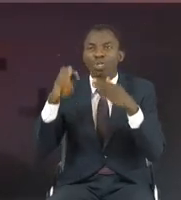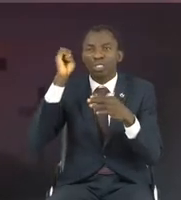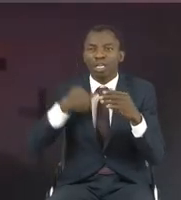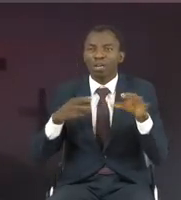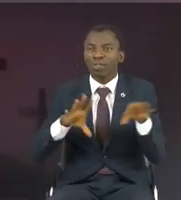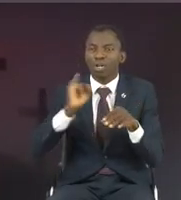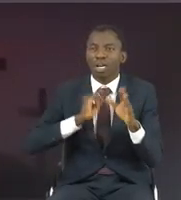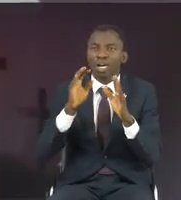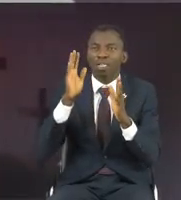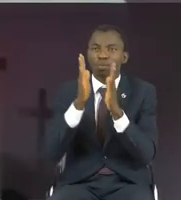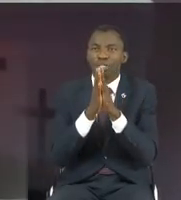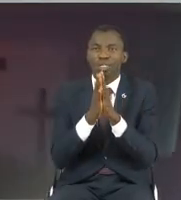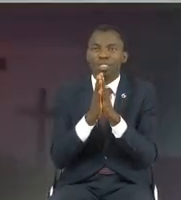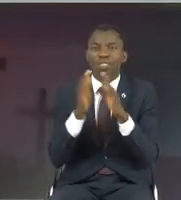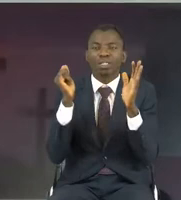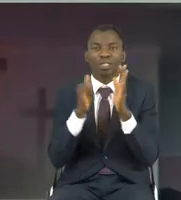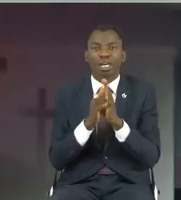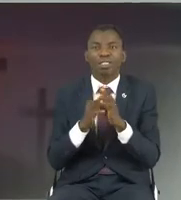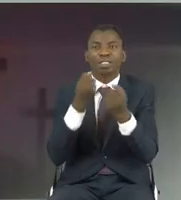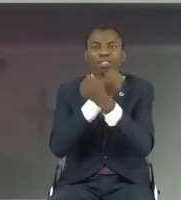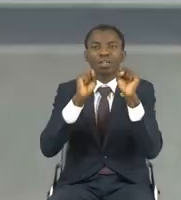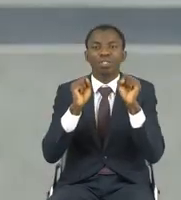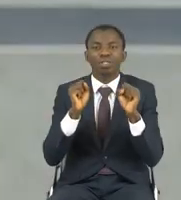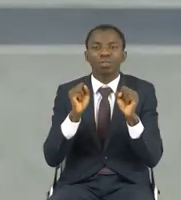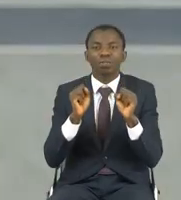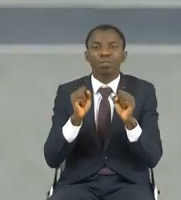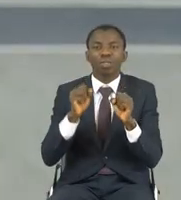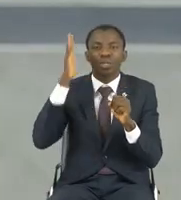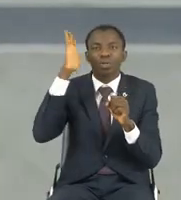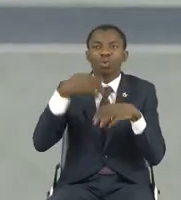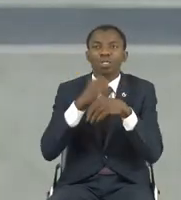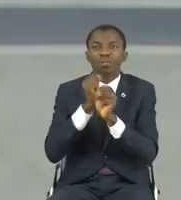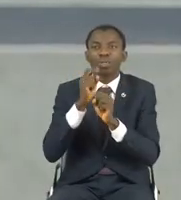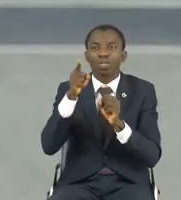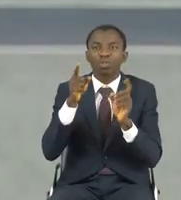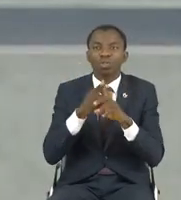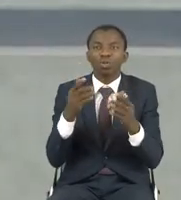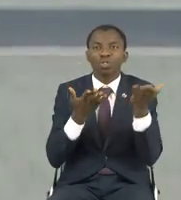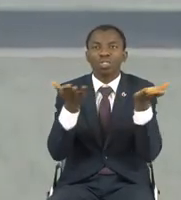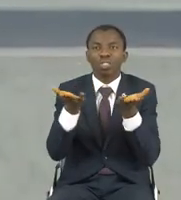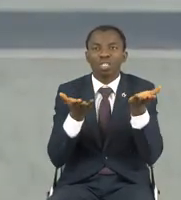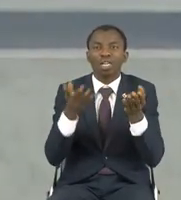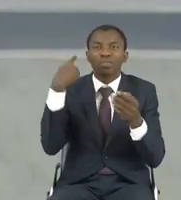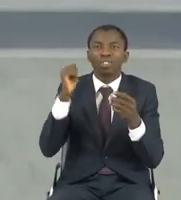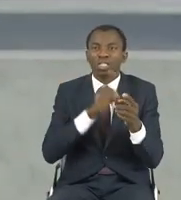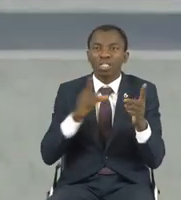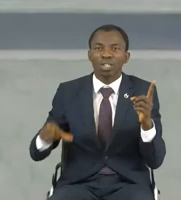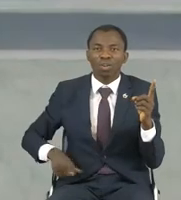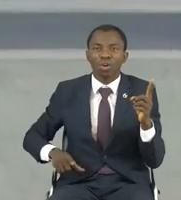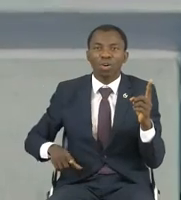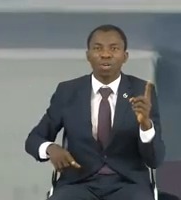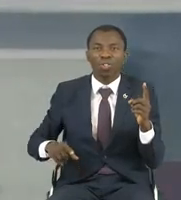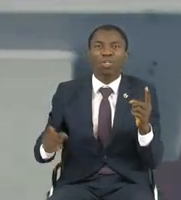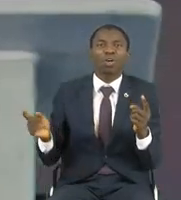pray that salvation will make you to serve the Lord unreservedly